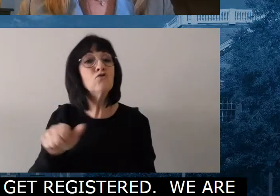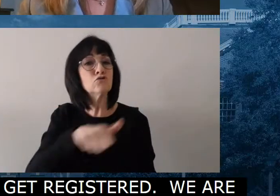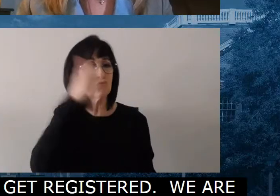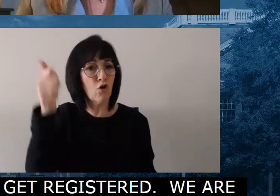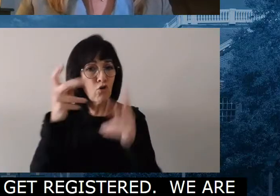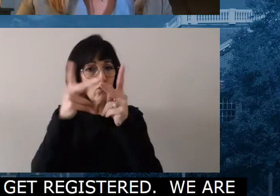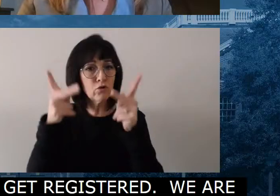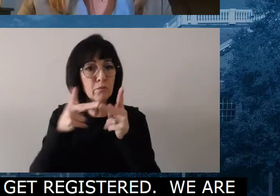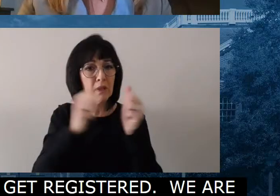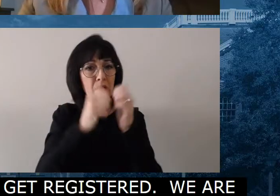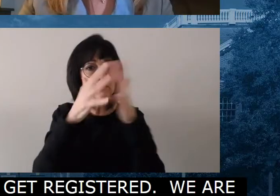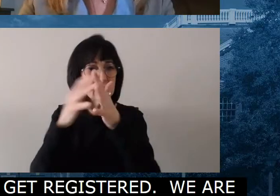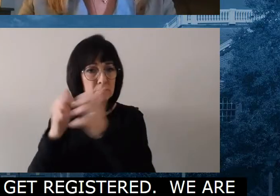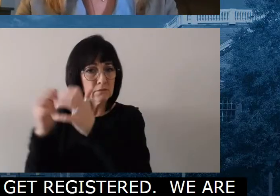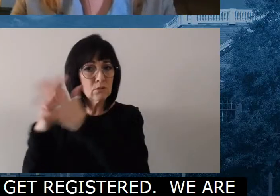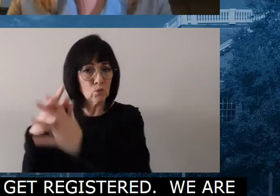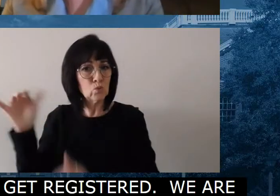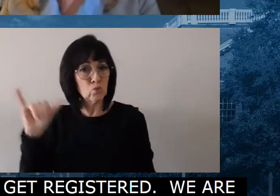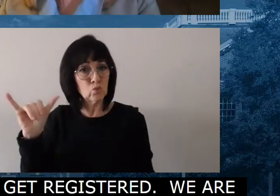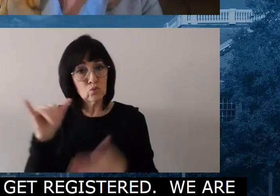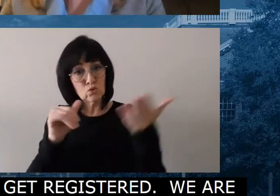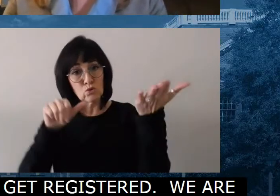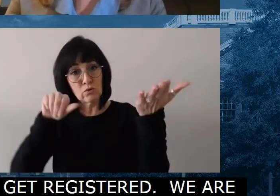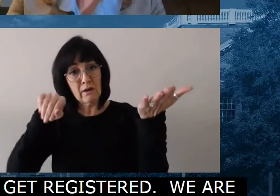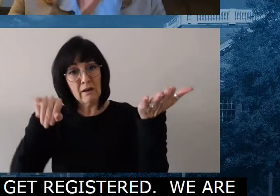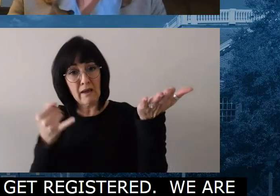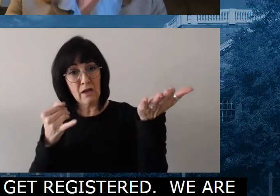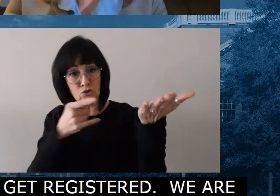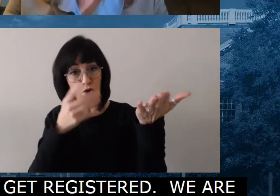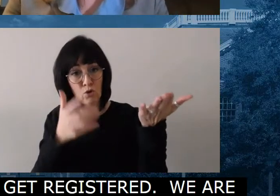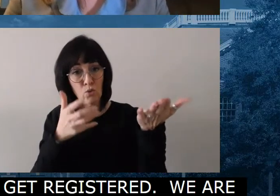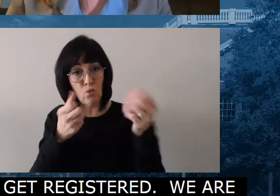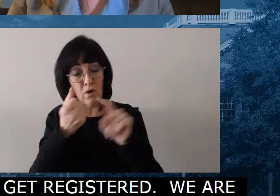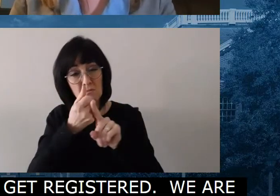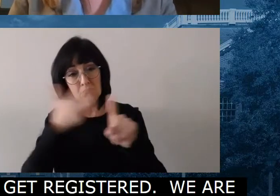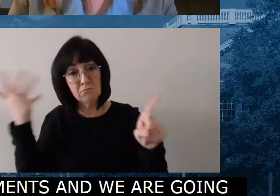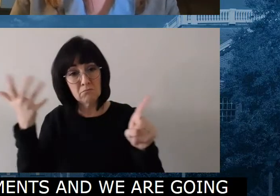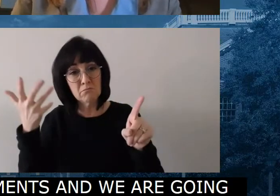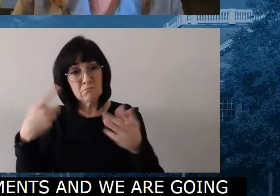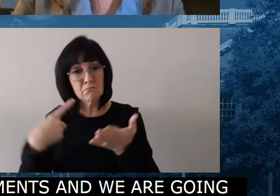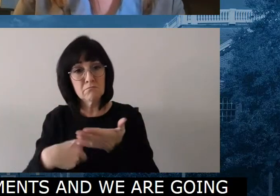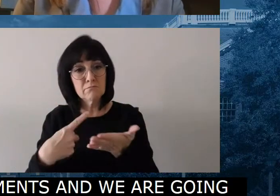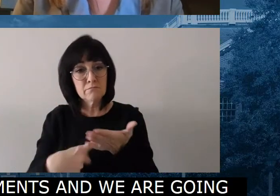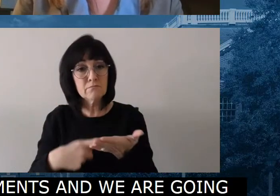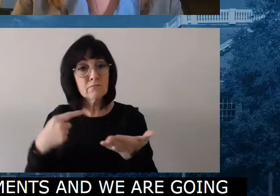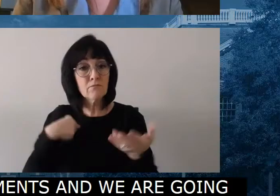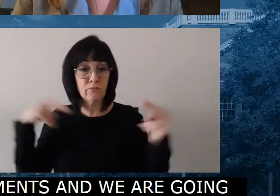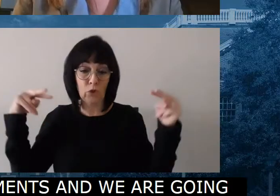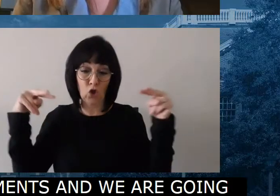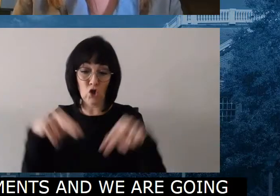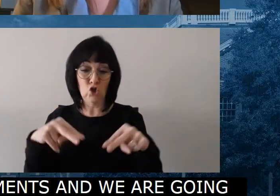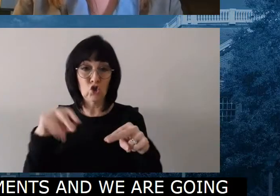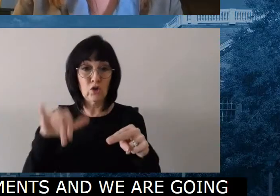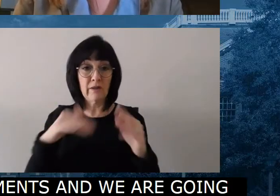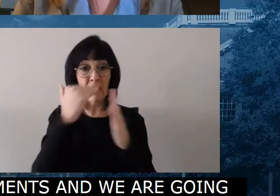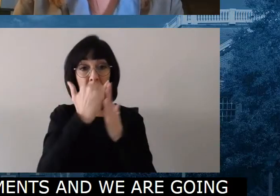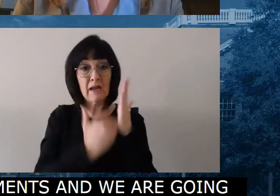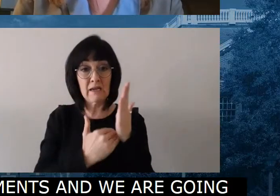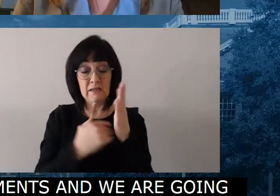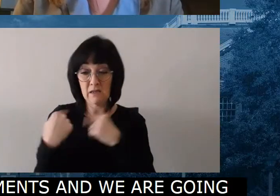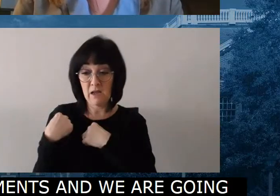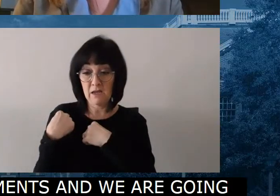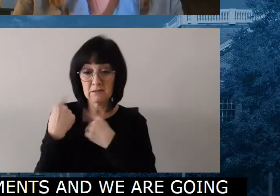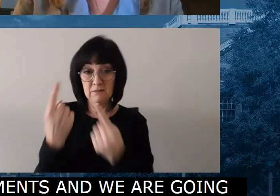to do so. AJ, you want to expand on that at any? We have really, you look at the list from the last 2 weekends, and it's a